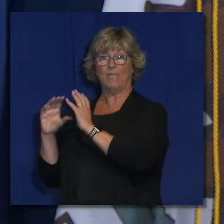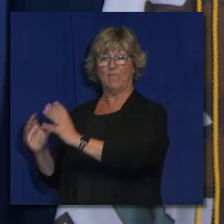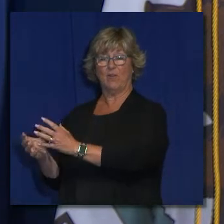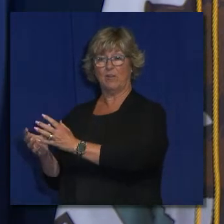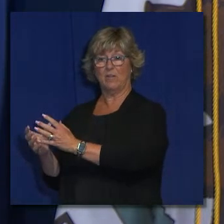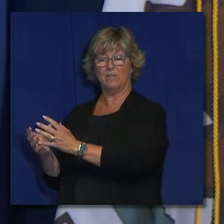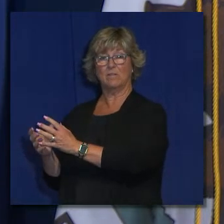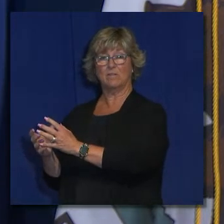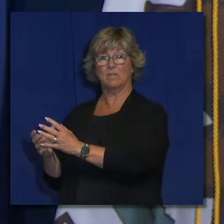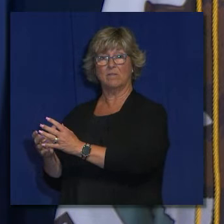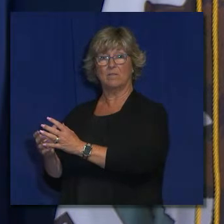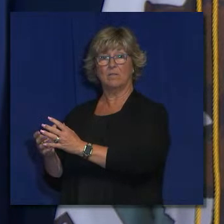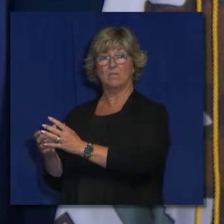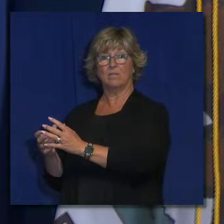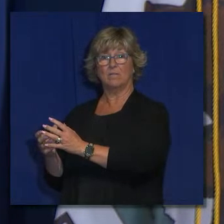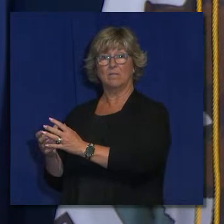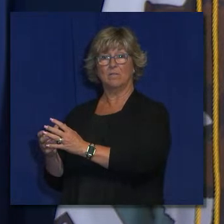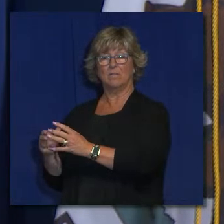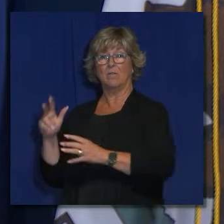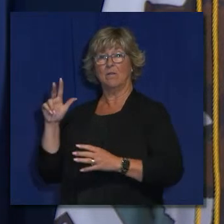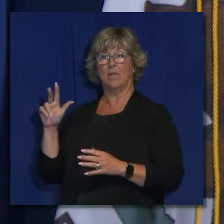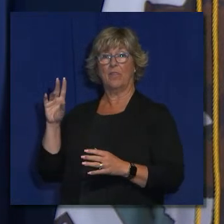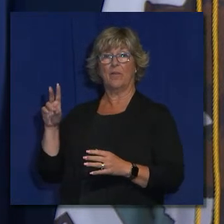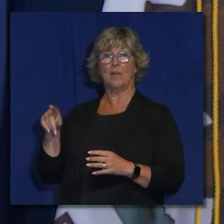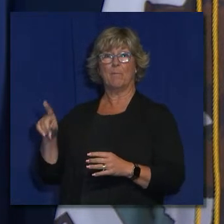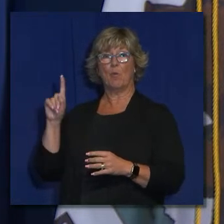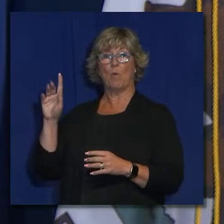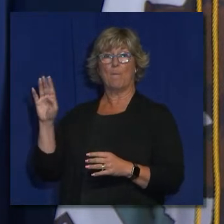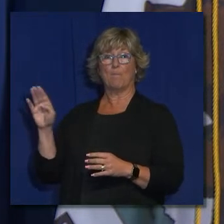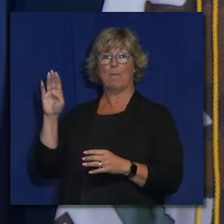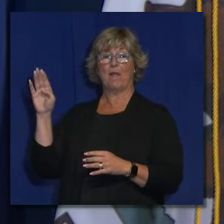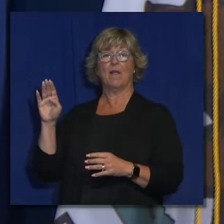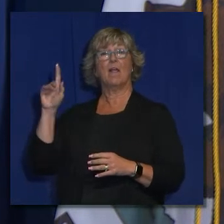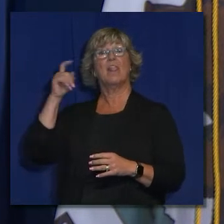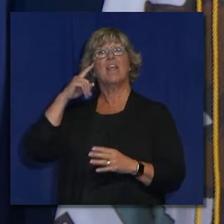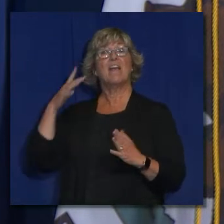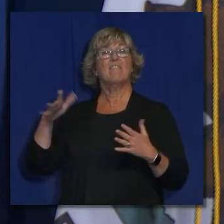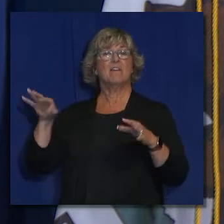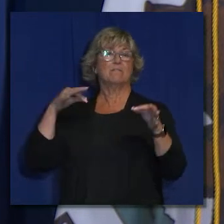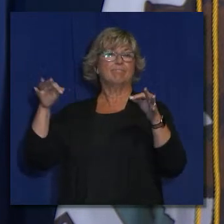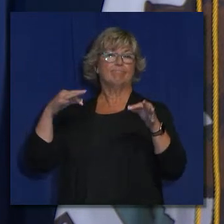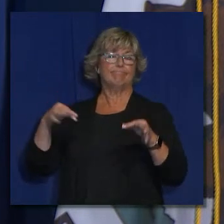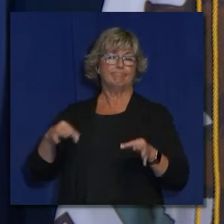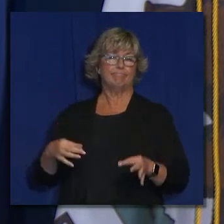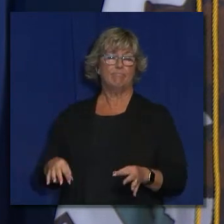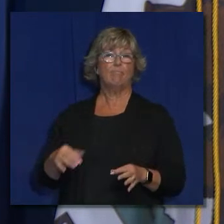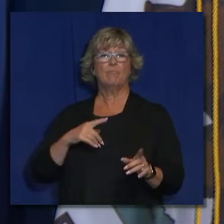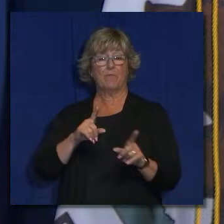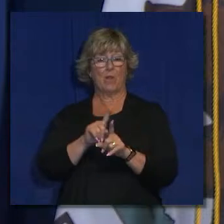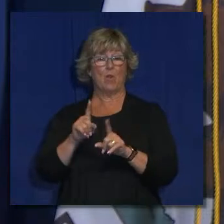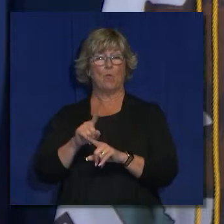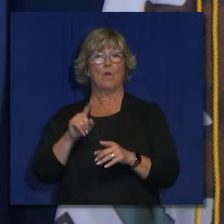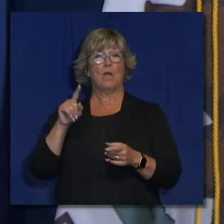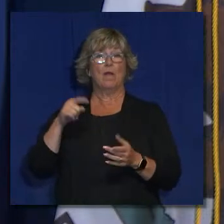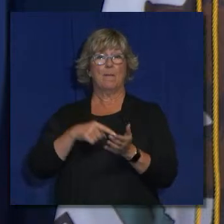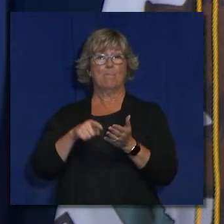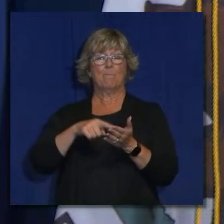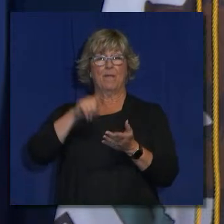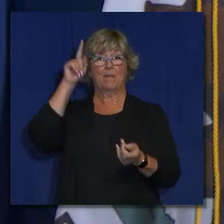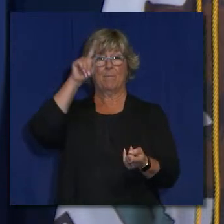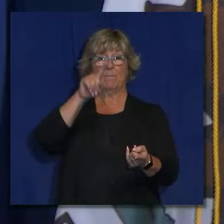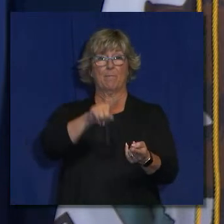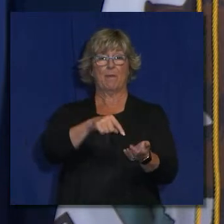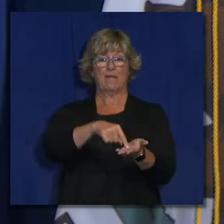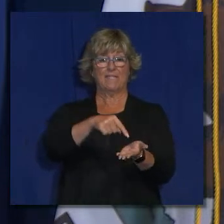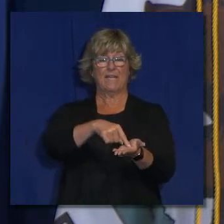that are at all in $37.1 billion. The governor went through that pretty clearly. We're also paying down